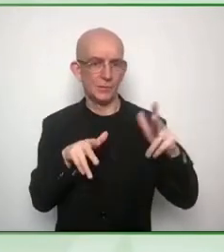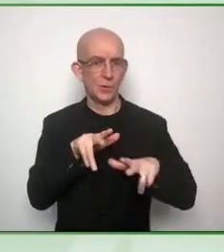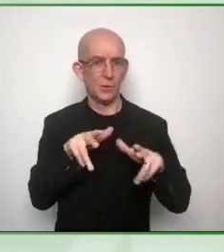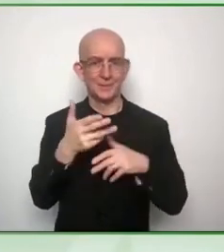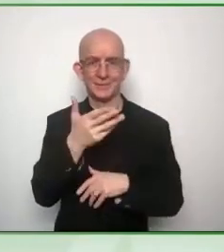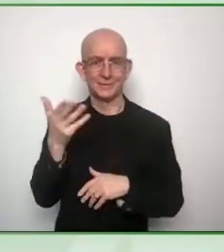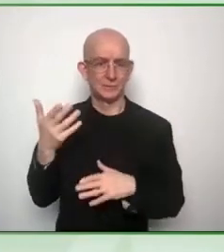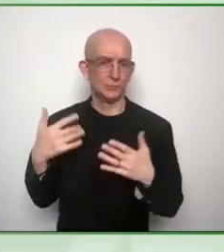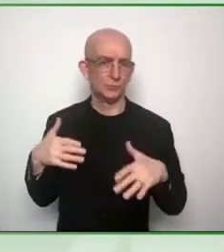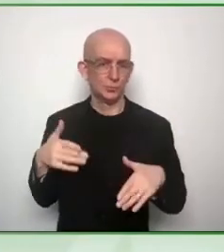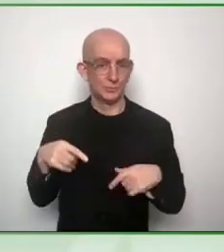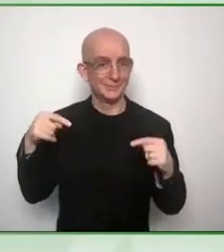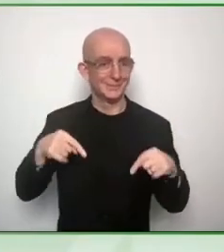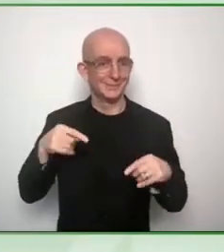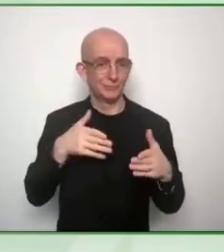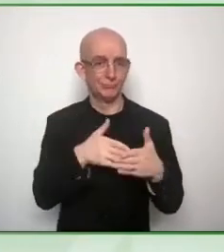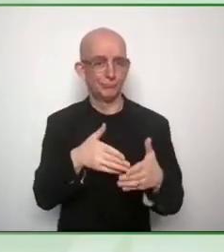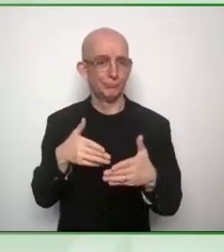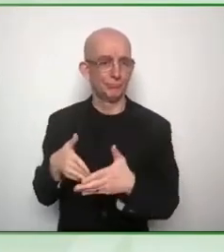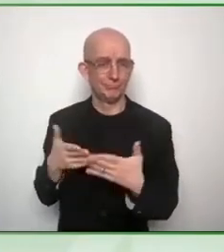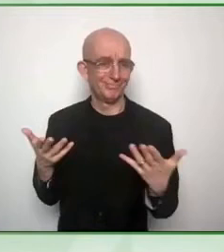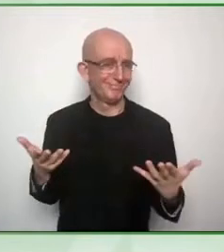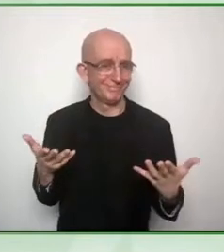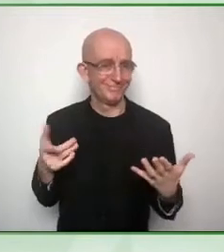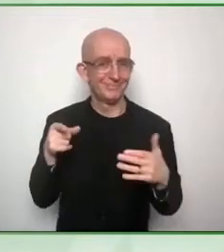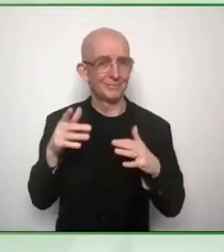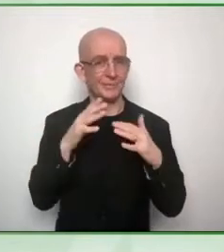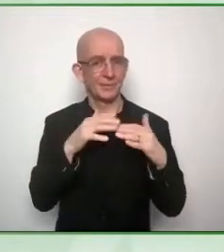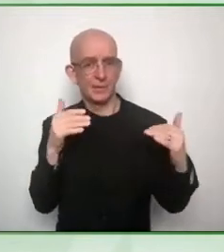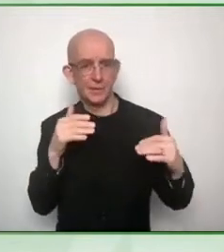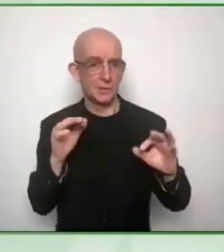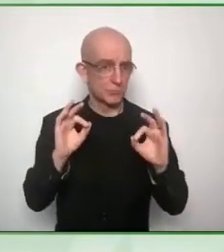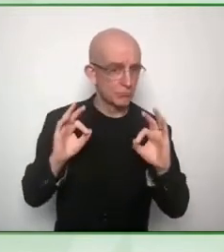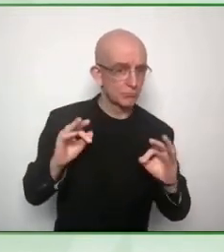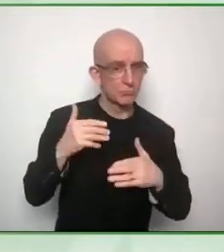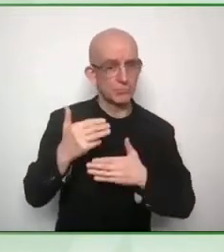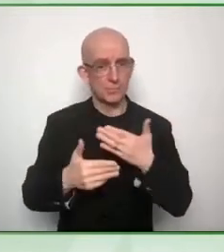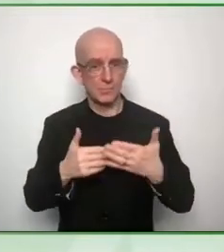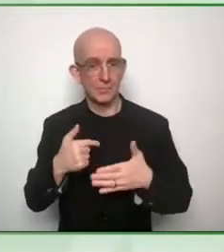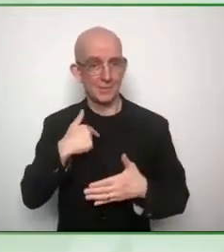private sector side, the challenge is, well, what is the financial return on investment,